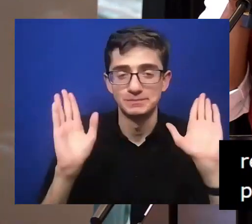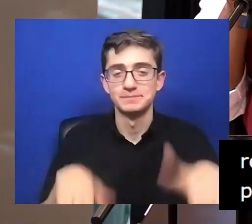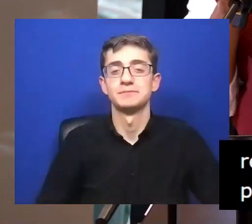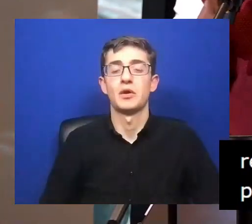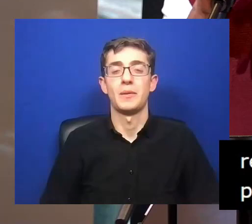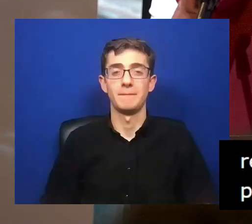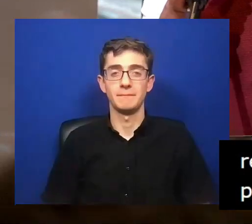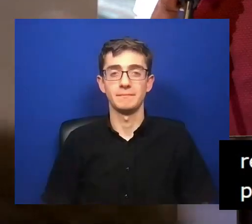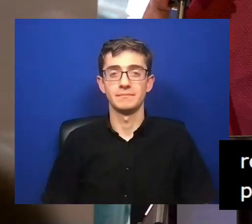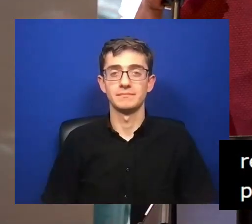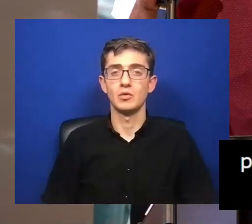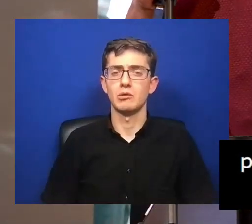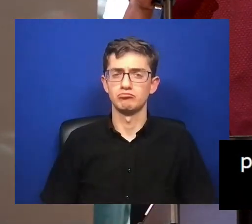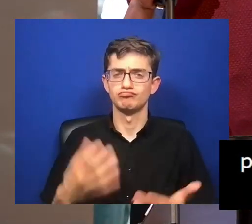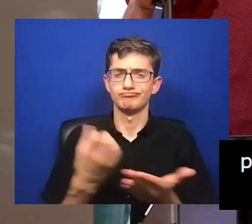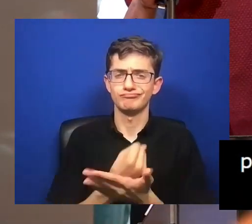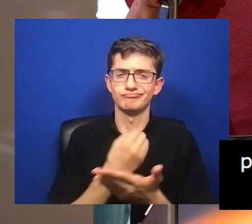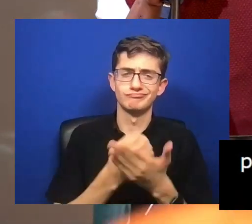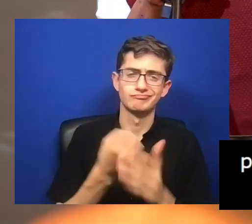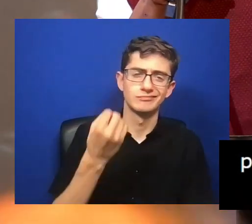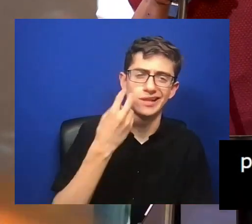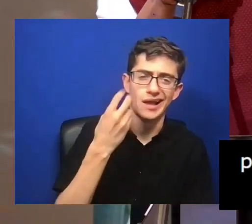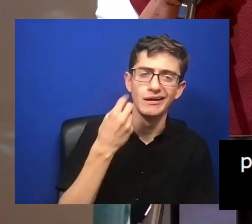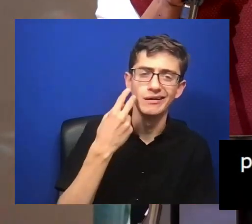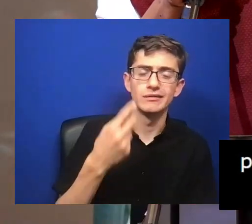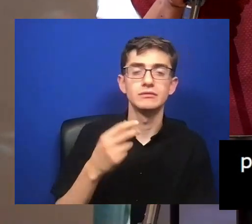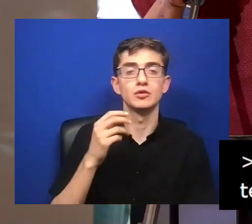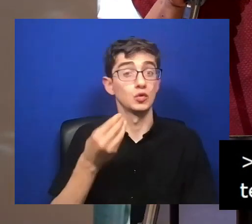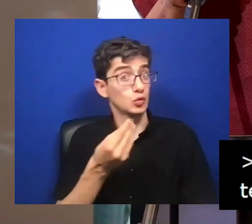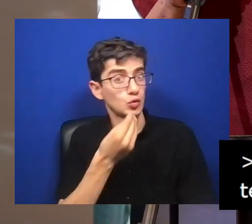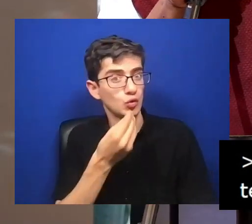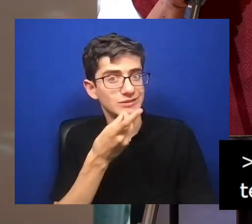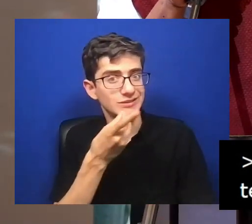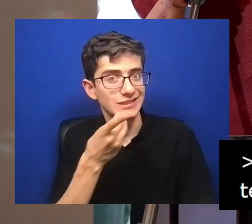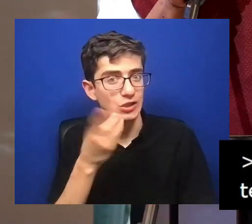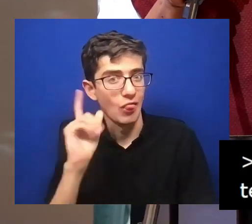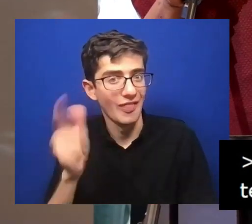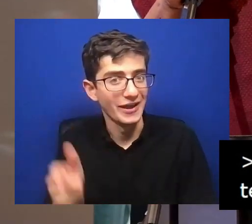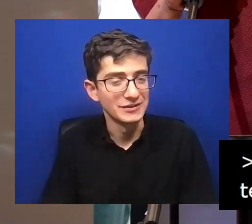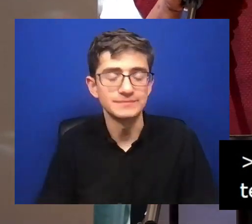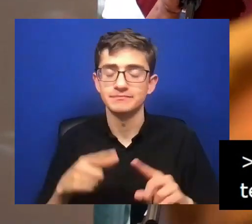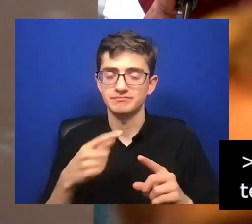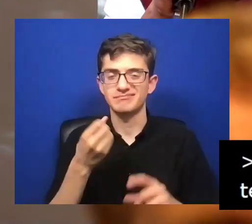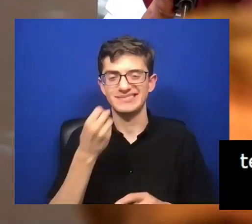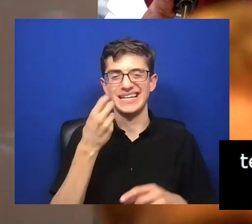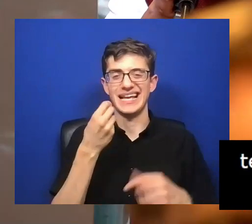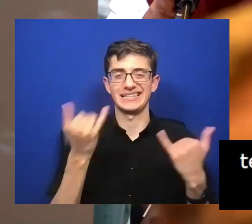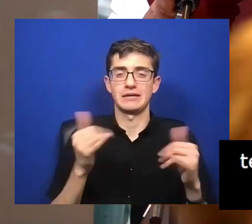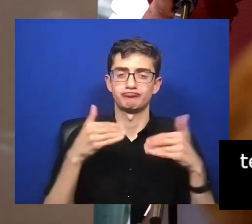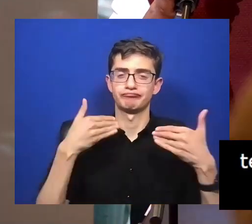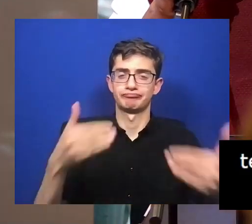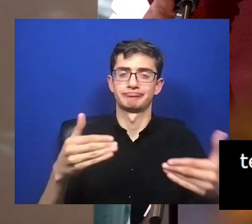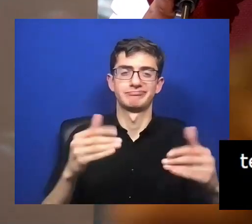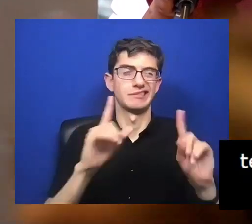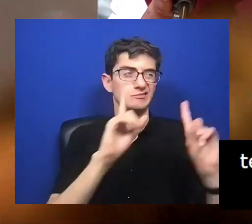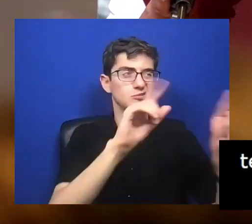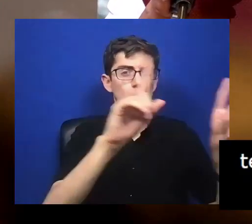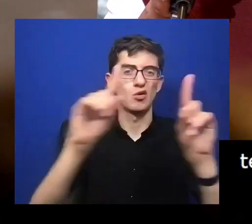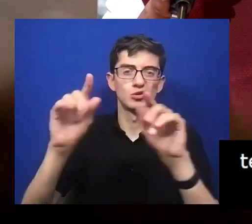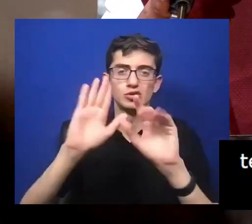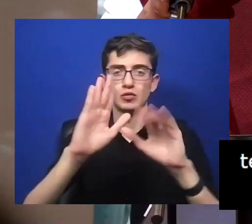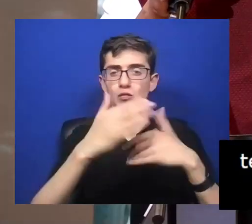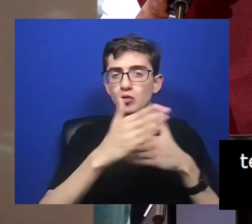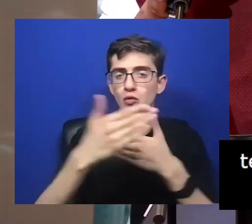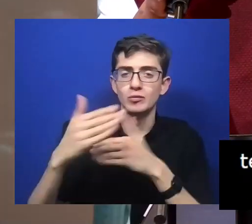Get a little snack. We're going to have even real good dinner later, but get the snack now. Get into one of these sessions. Room 205,